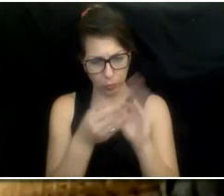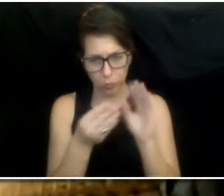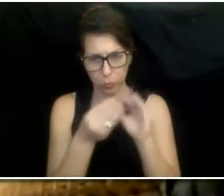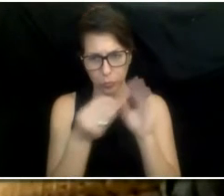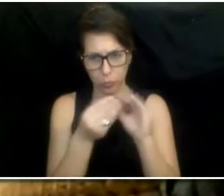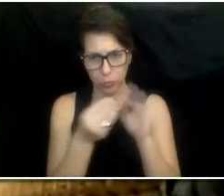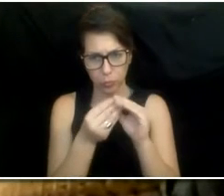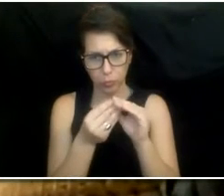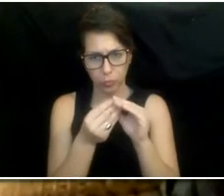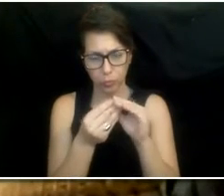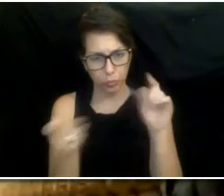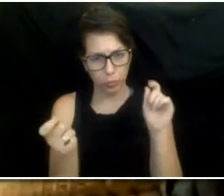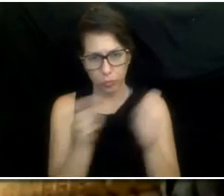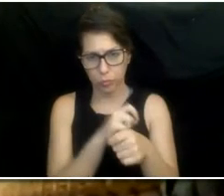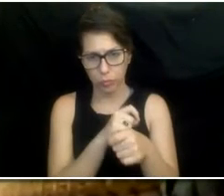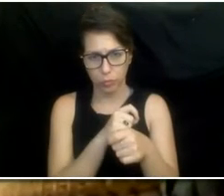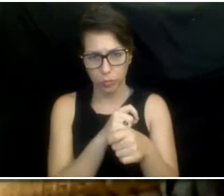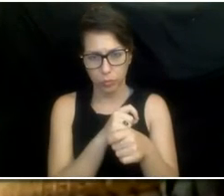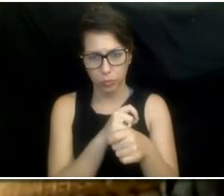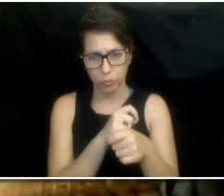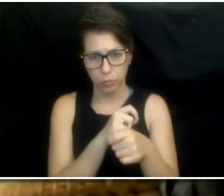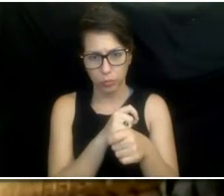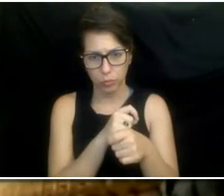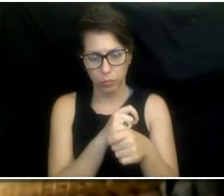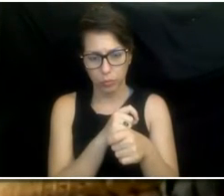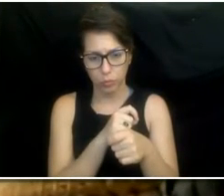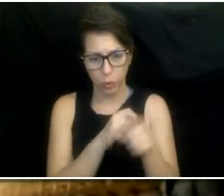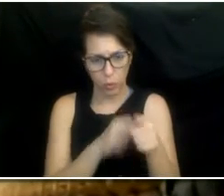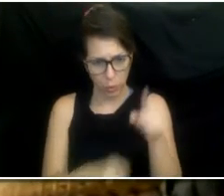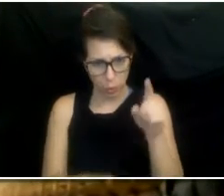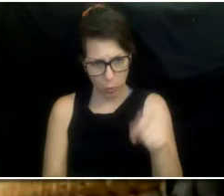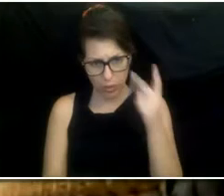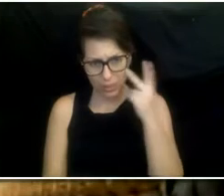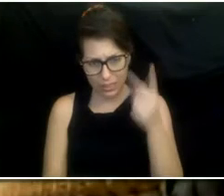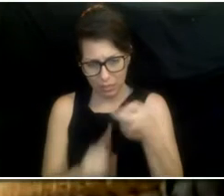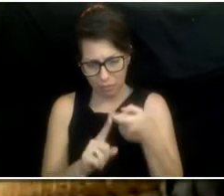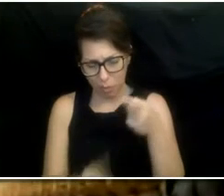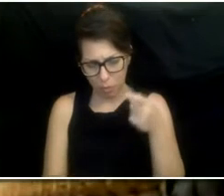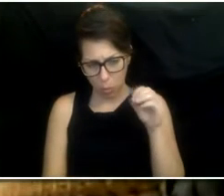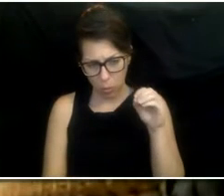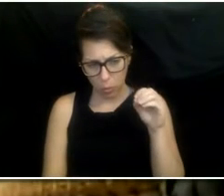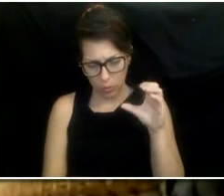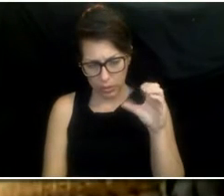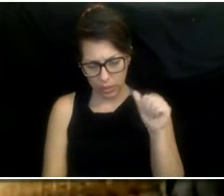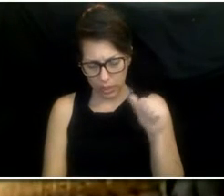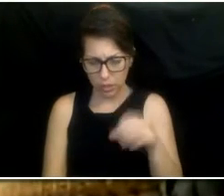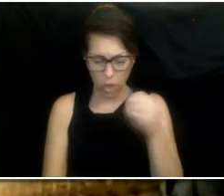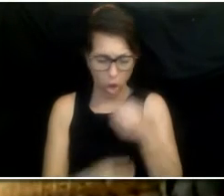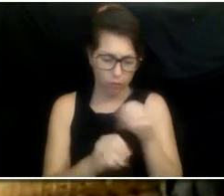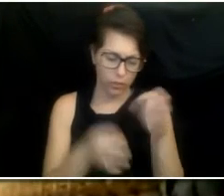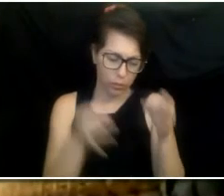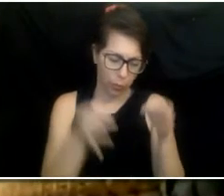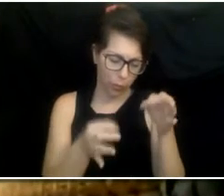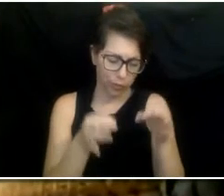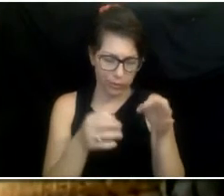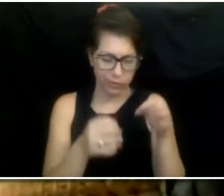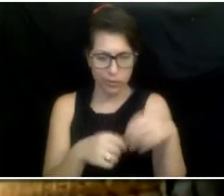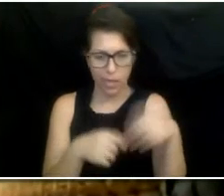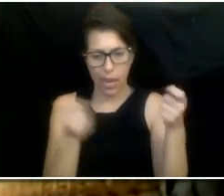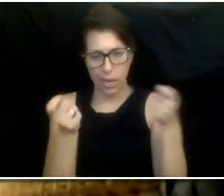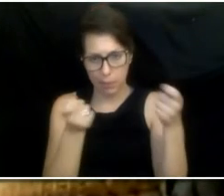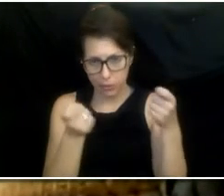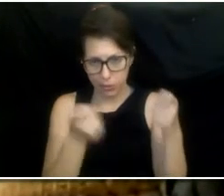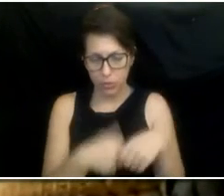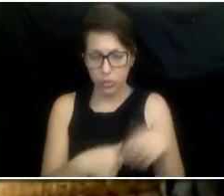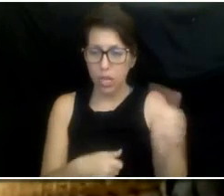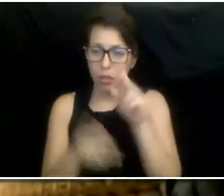drill down on that and and and we can you know try to get um faster movement on that although I don't think you're you're